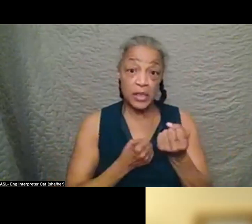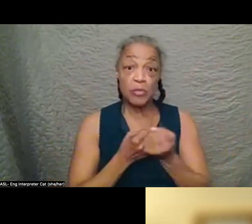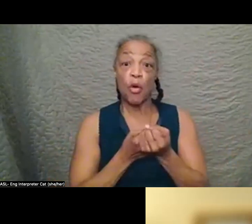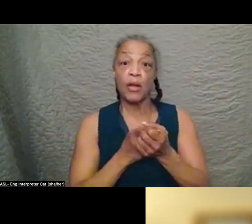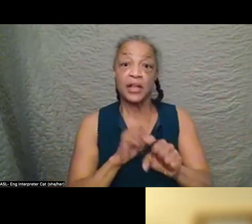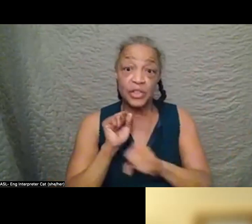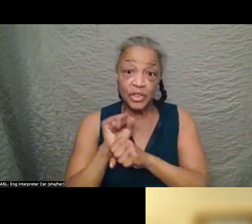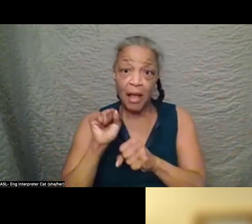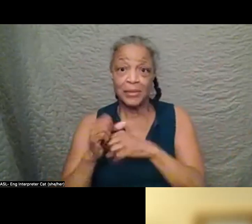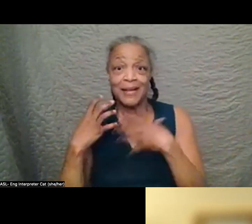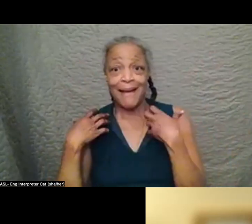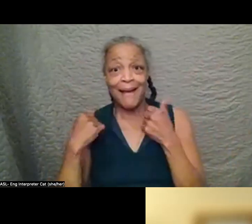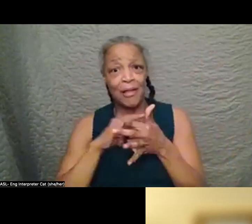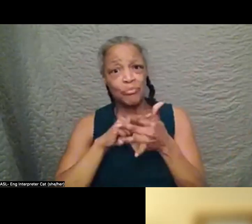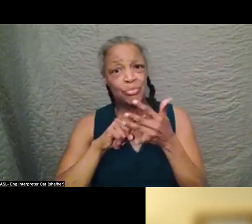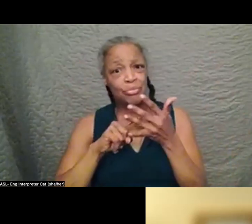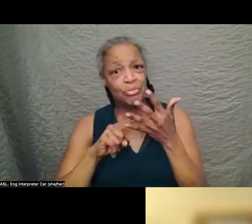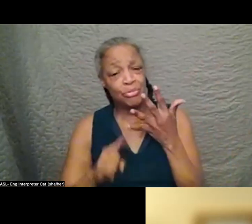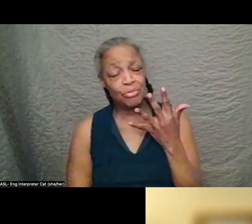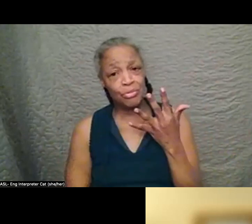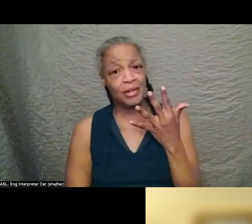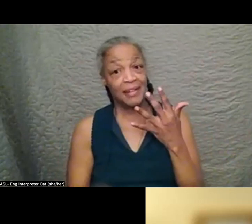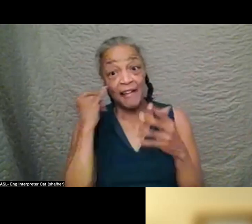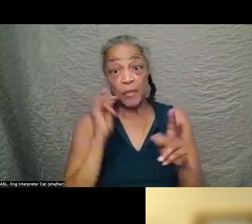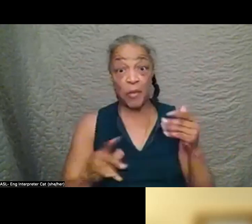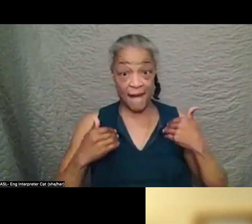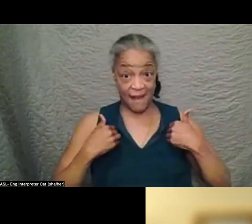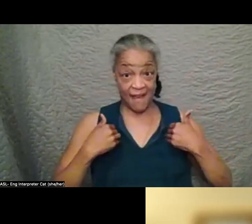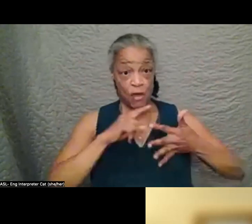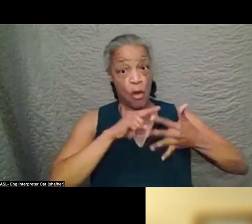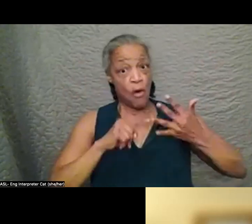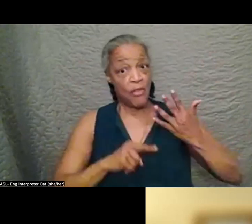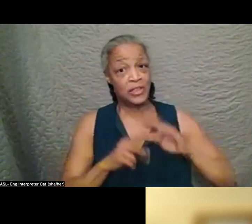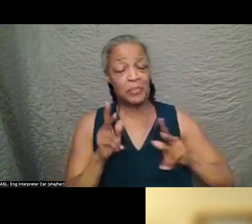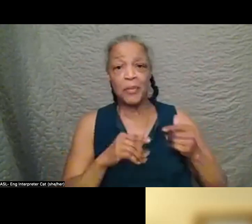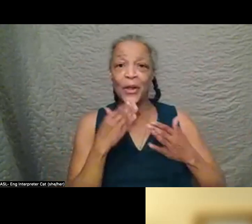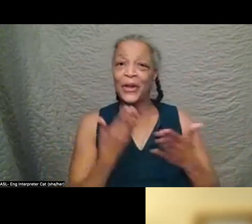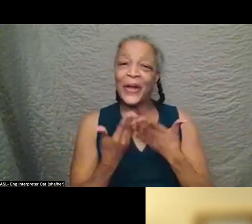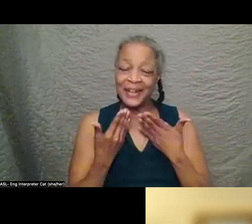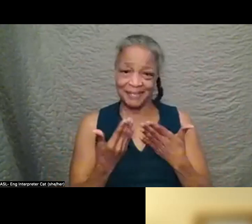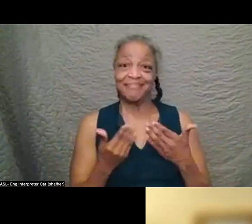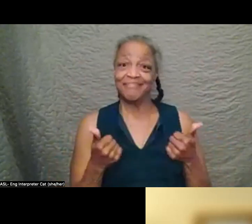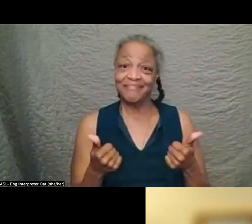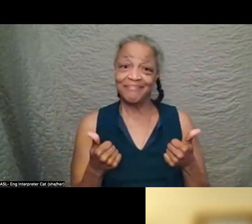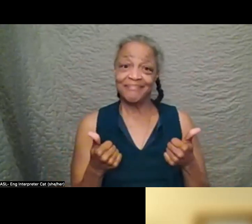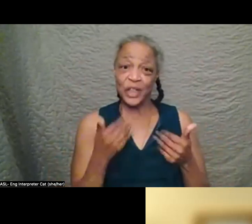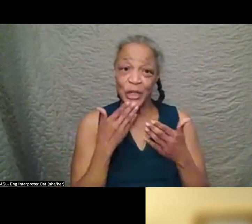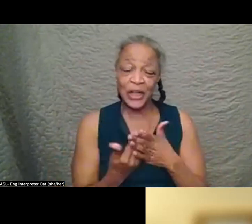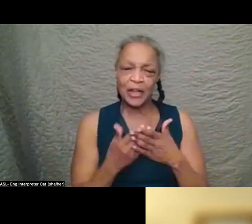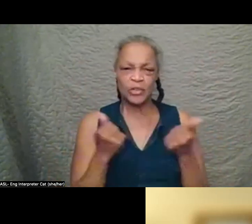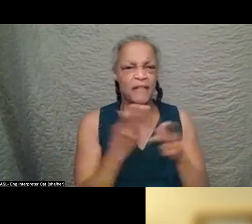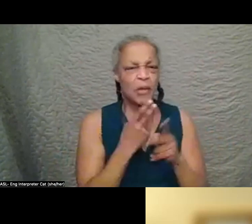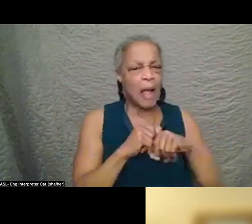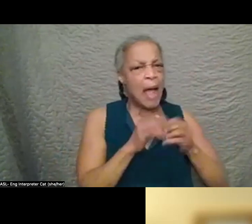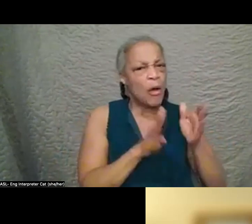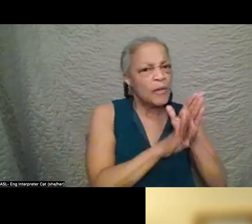health, you know, home, housing, people are we're good, you know, like that's what we got to figure out. How do we